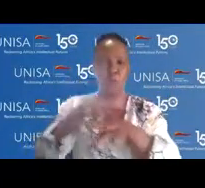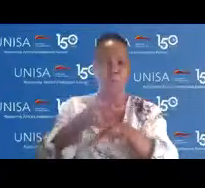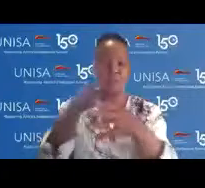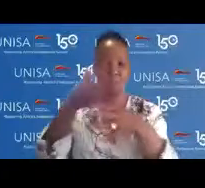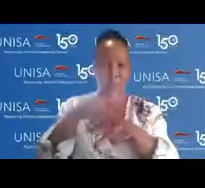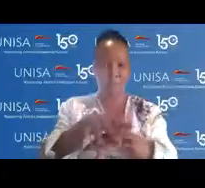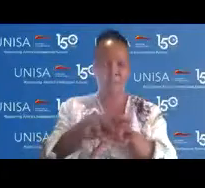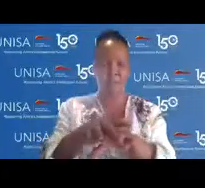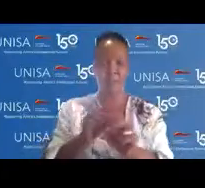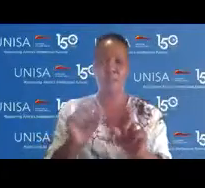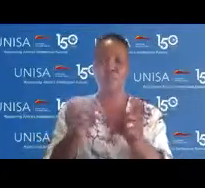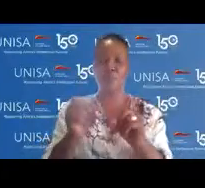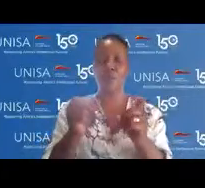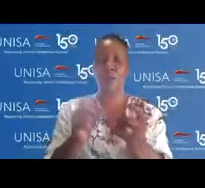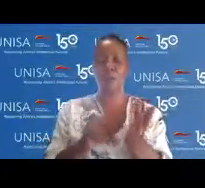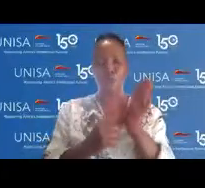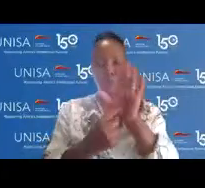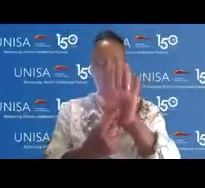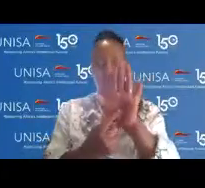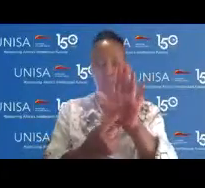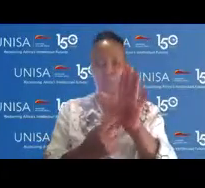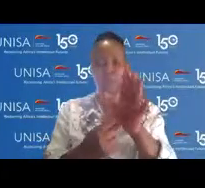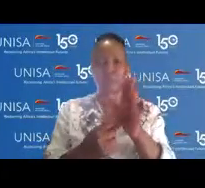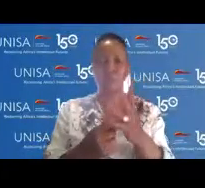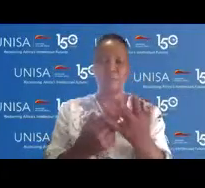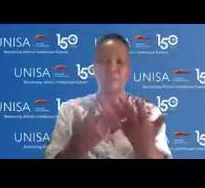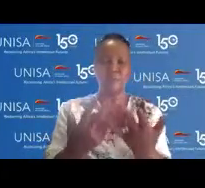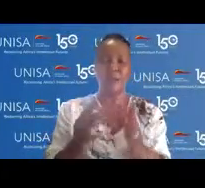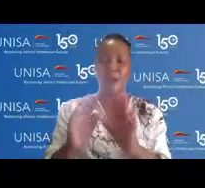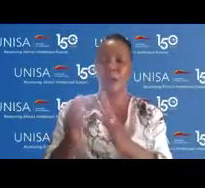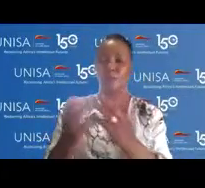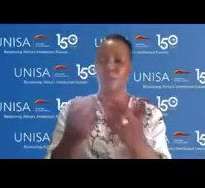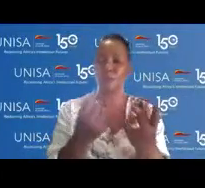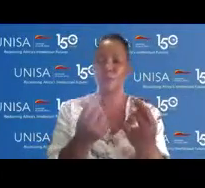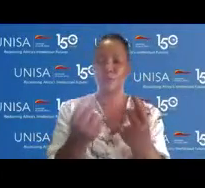show you. I'm just going to do some images.